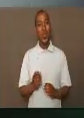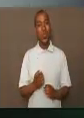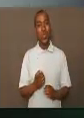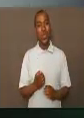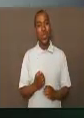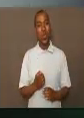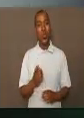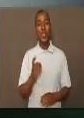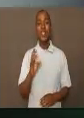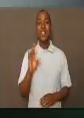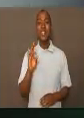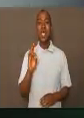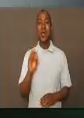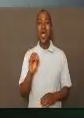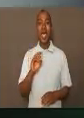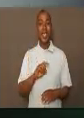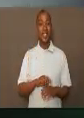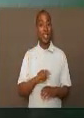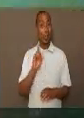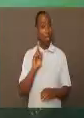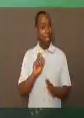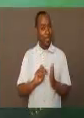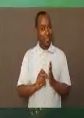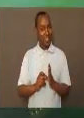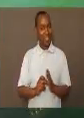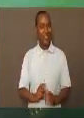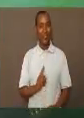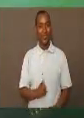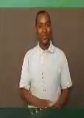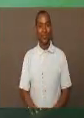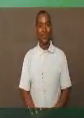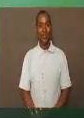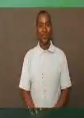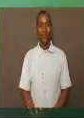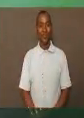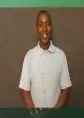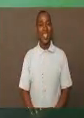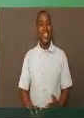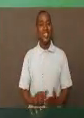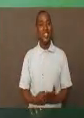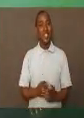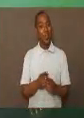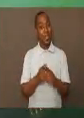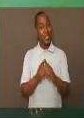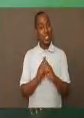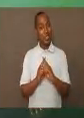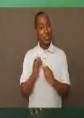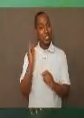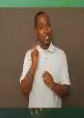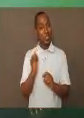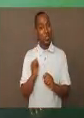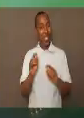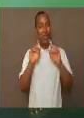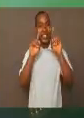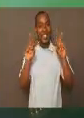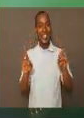about 70 times per minute. Now compare your sketch to the one